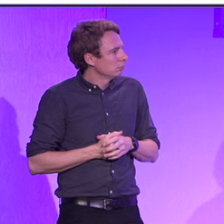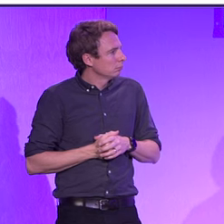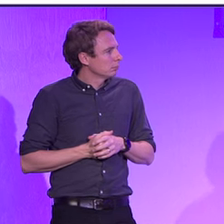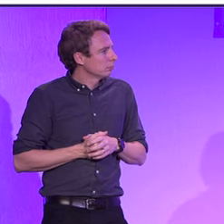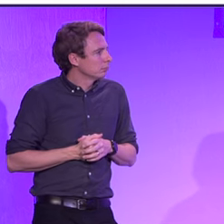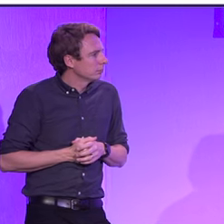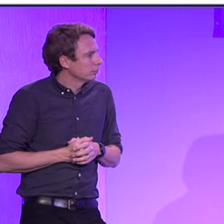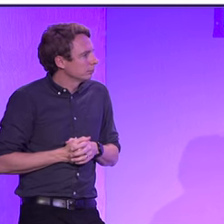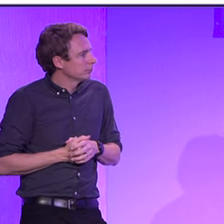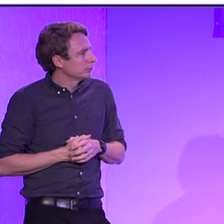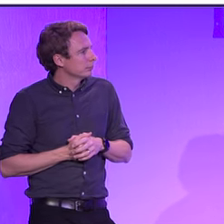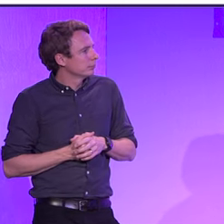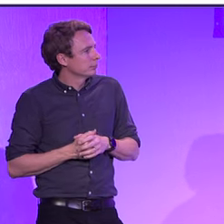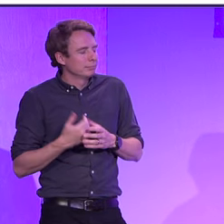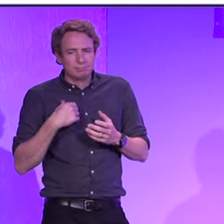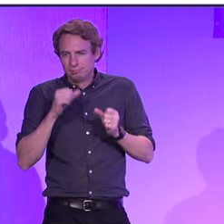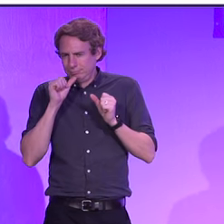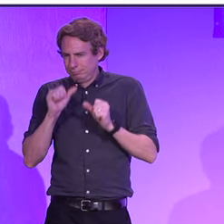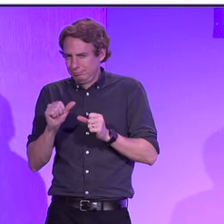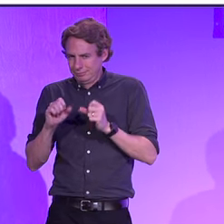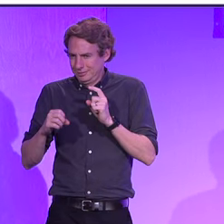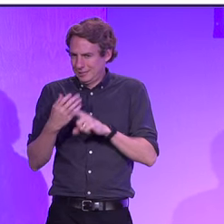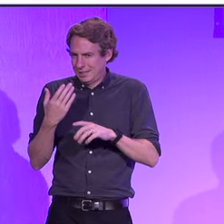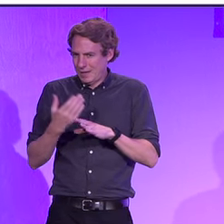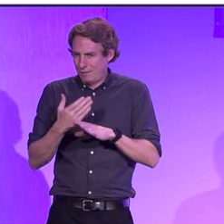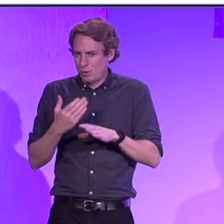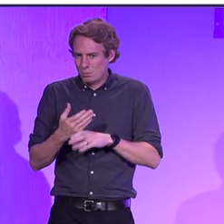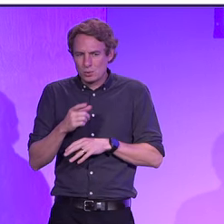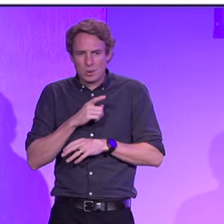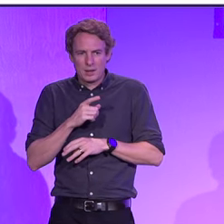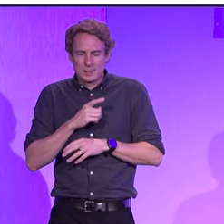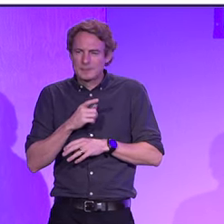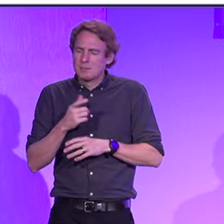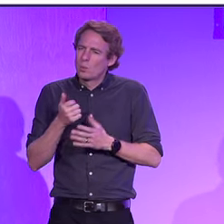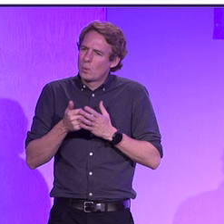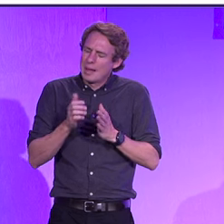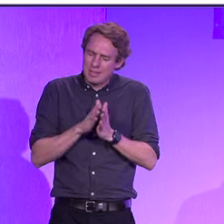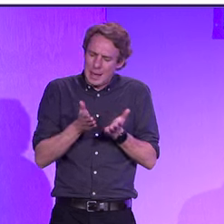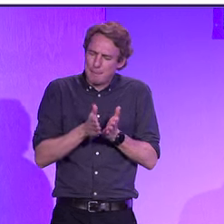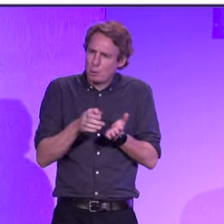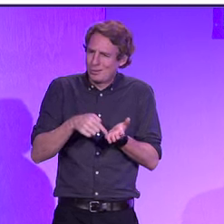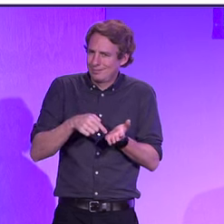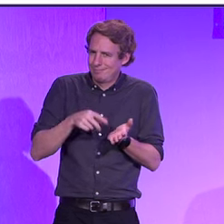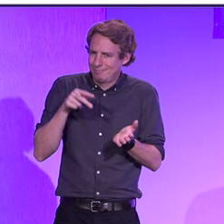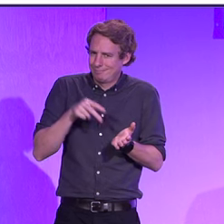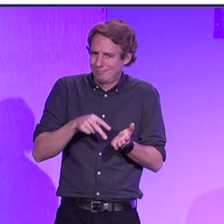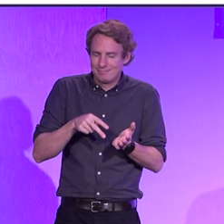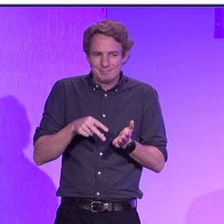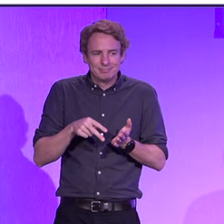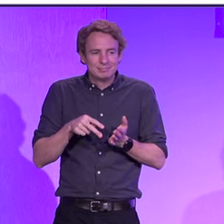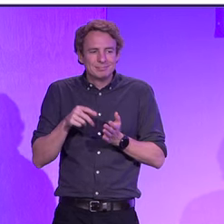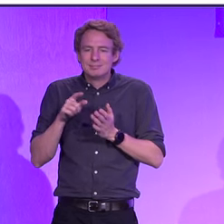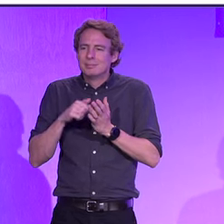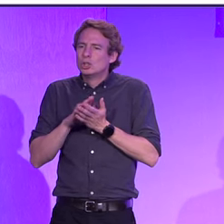And the thing that I really love about DevOps, like I think about this all the time, I always go back to the DevOps handbook, which John